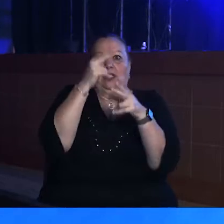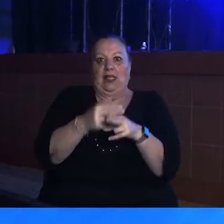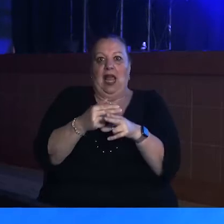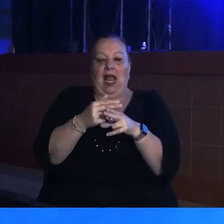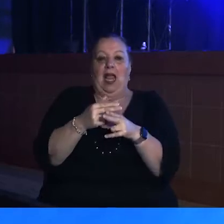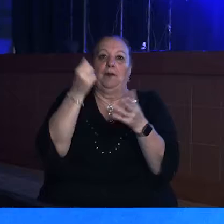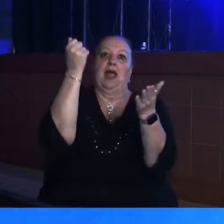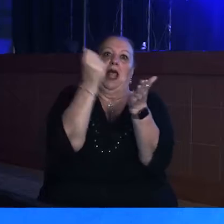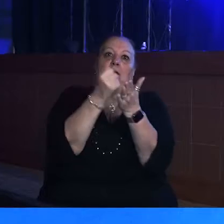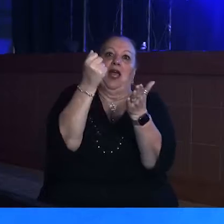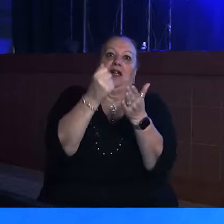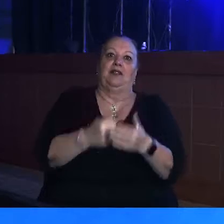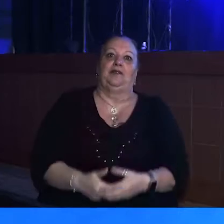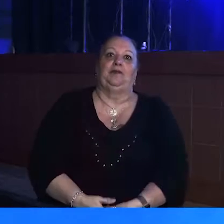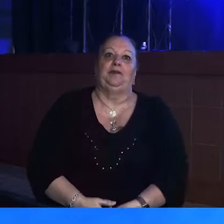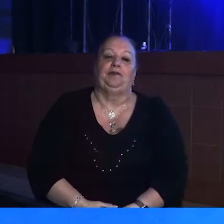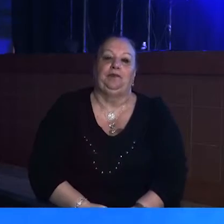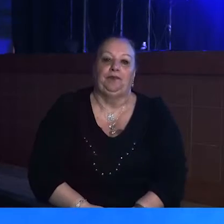Amen.